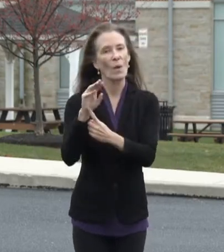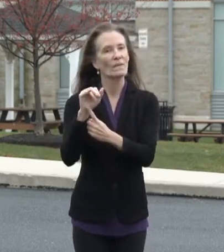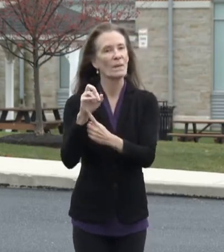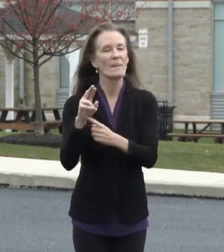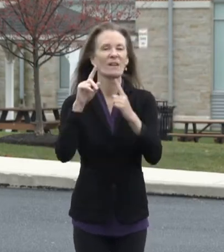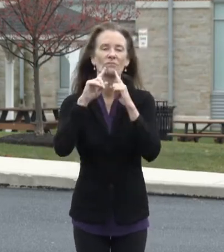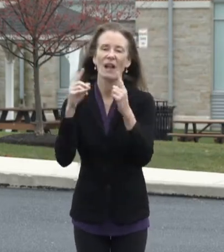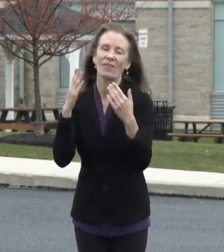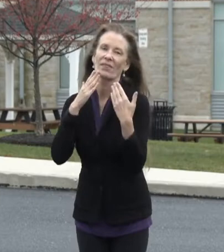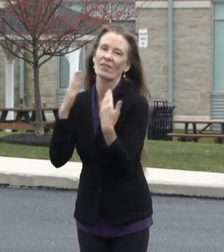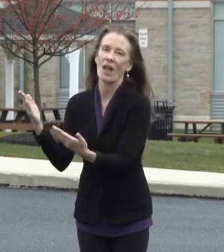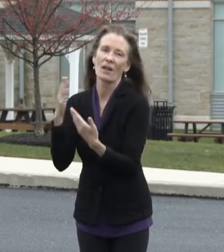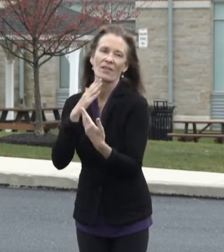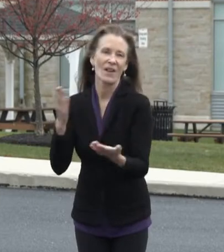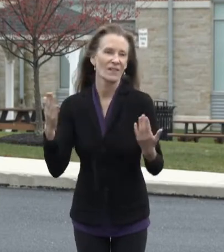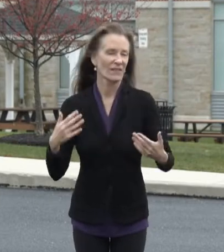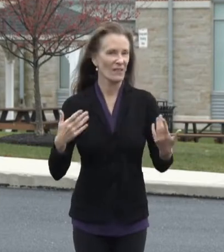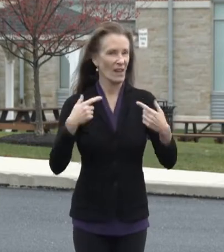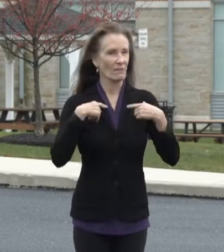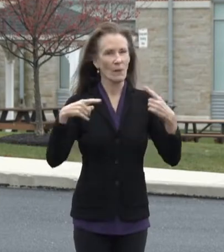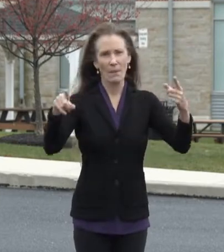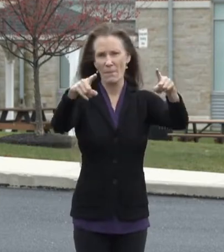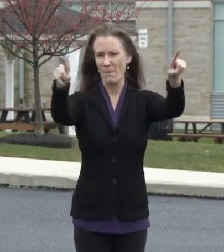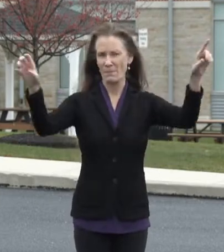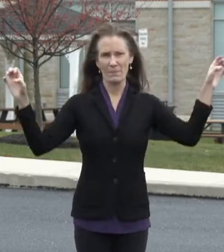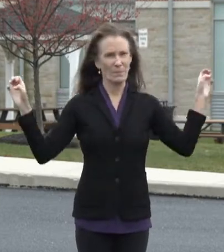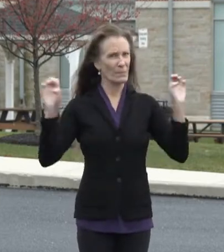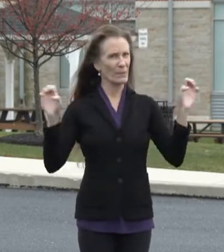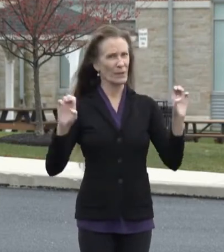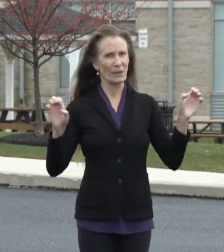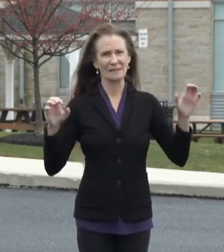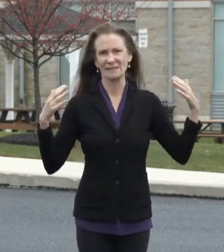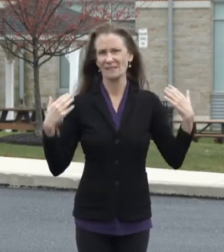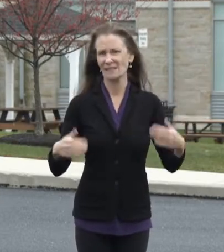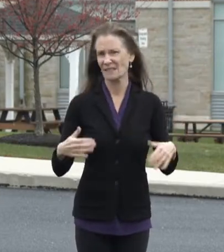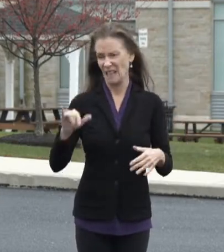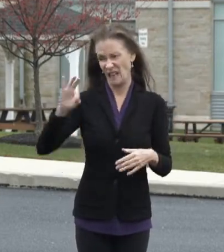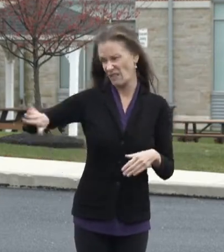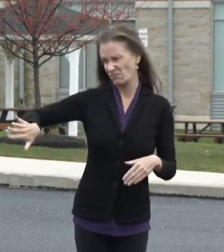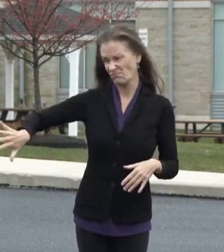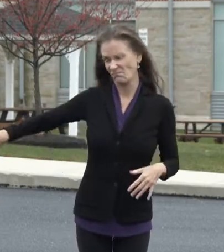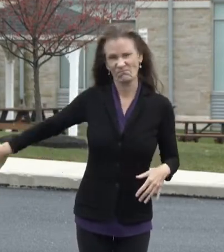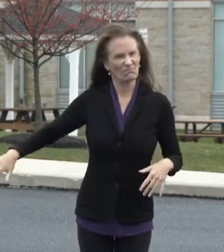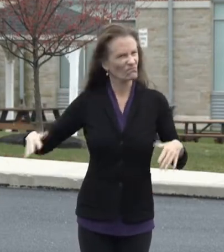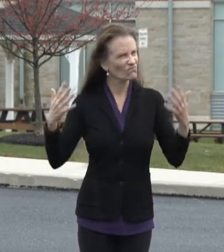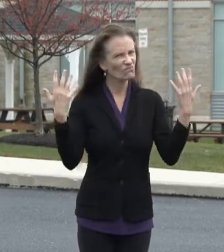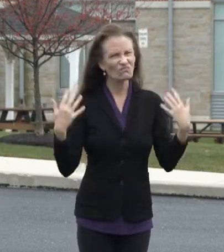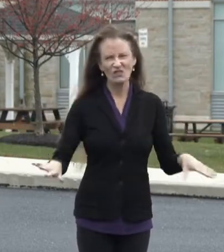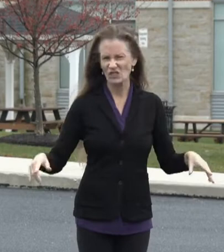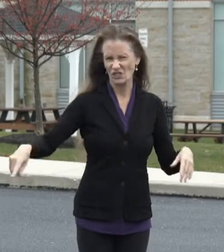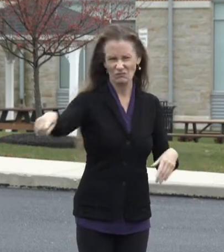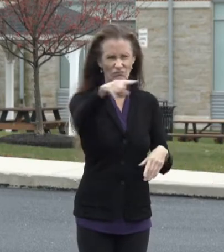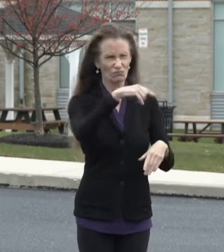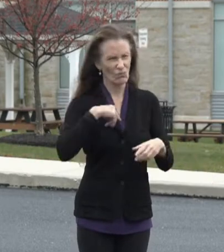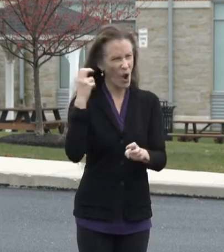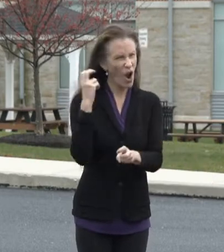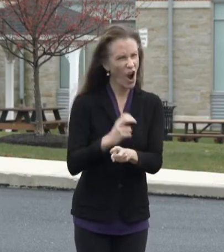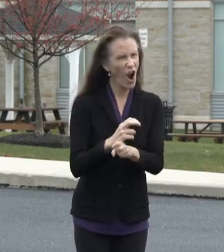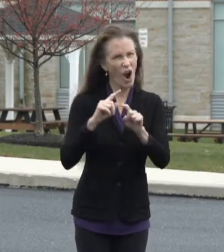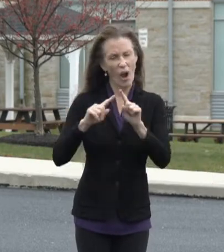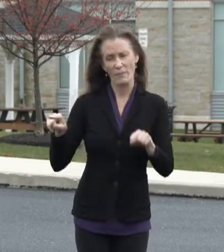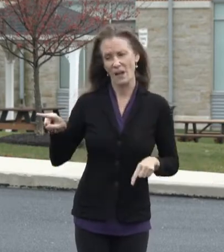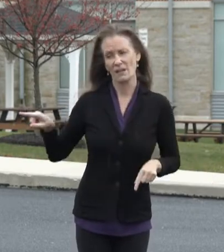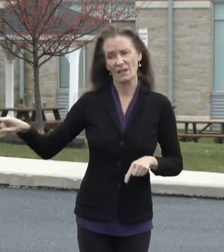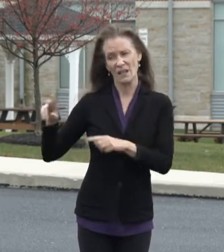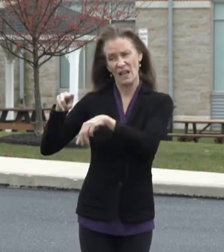this crisis without the support of the Pennsylvania National Guard. Truly the finest, the best,